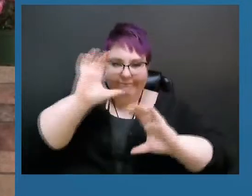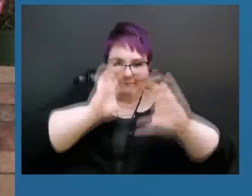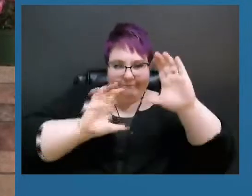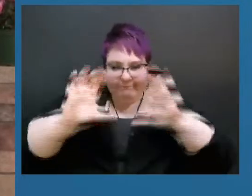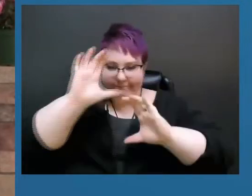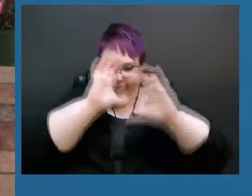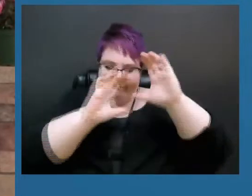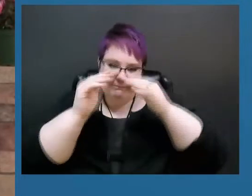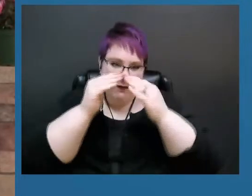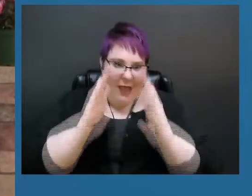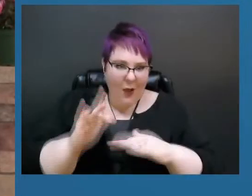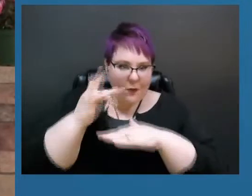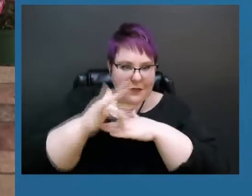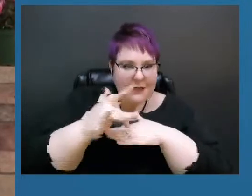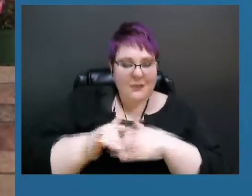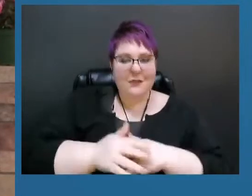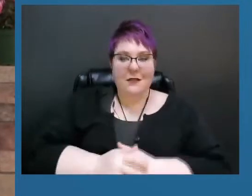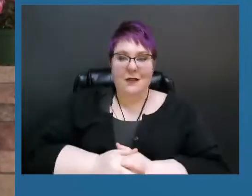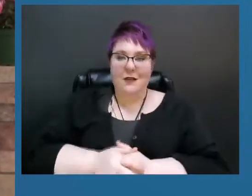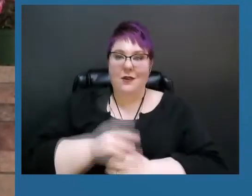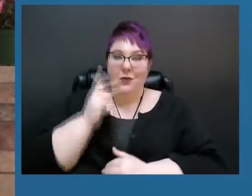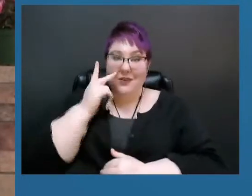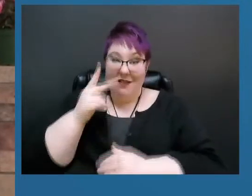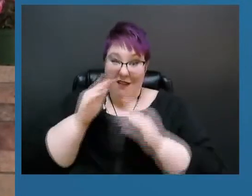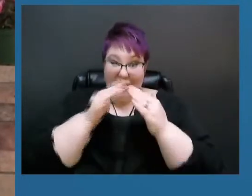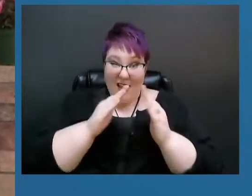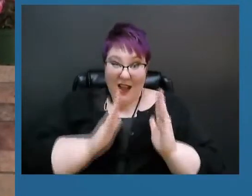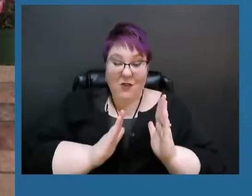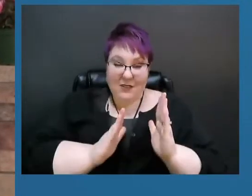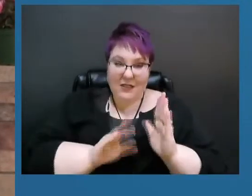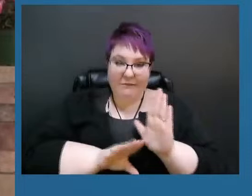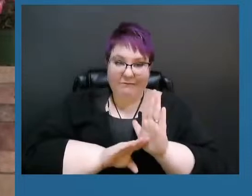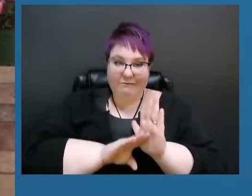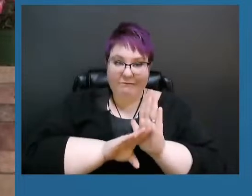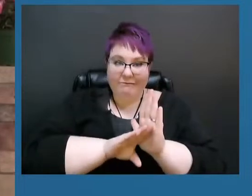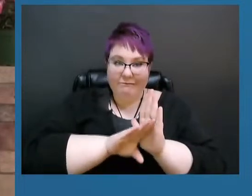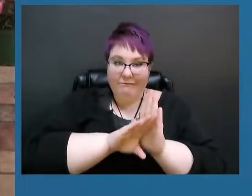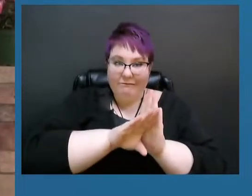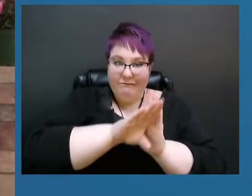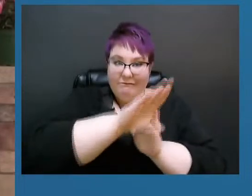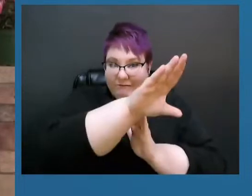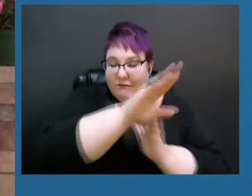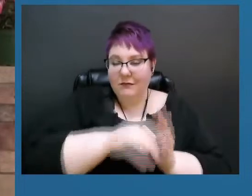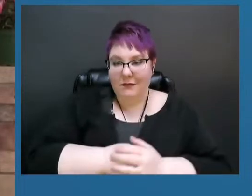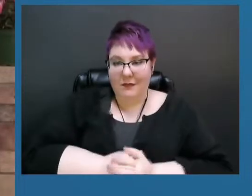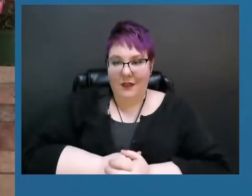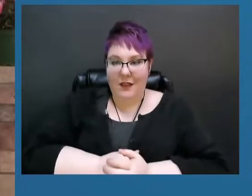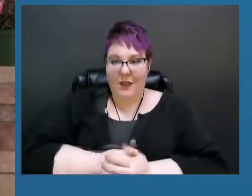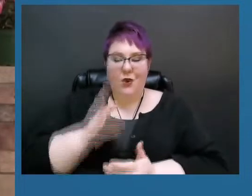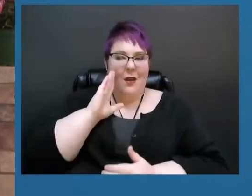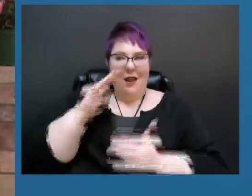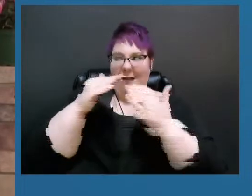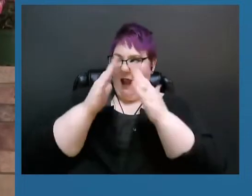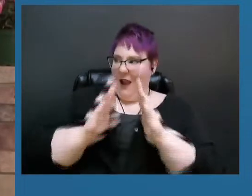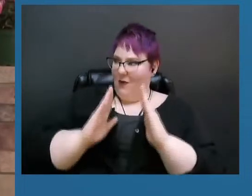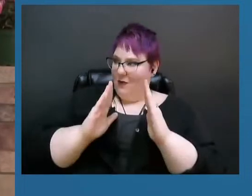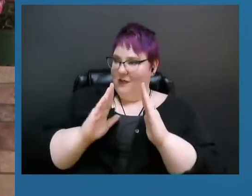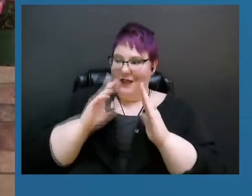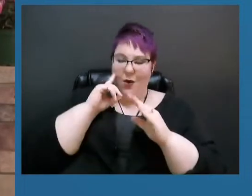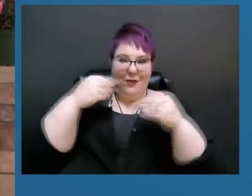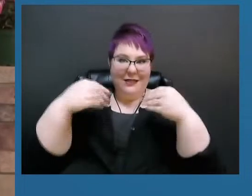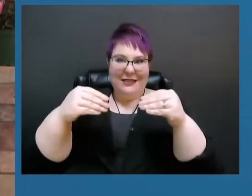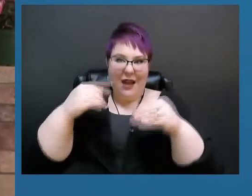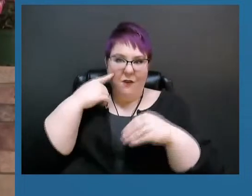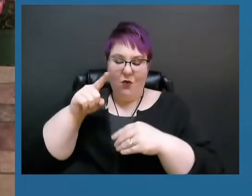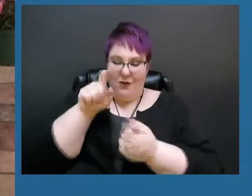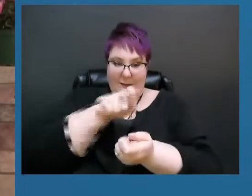that time, that's when we started seeing the housing get to the crazy elevations where we're seeing now, right? You'd have houses that are on the market for X